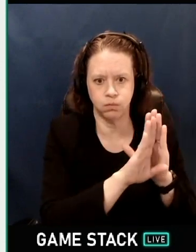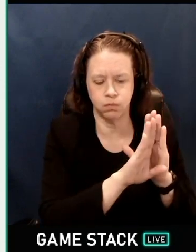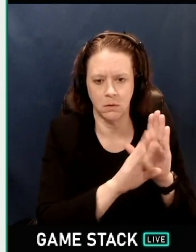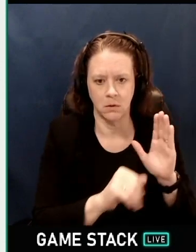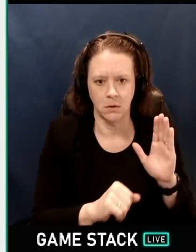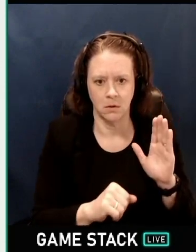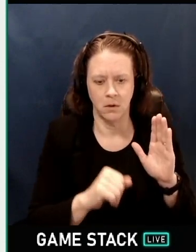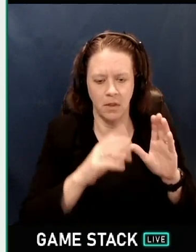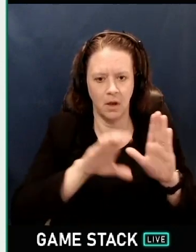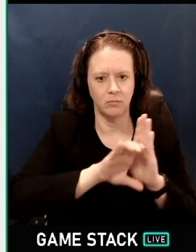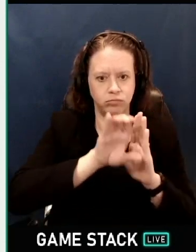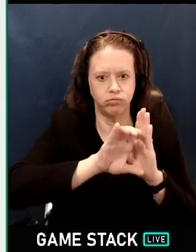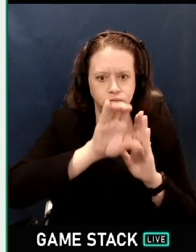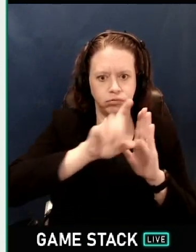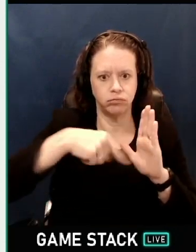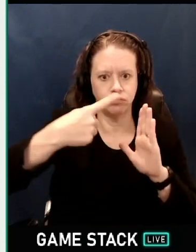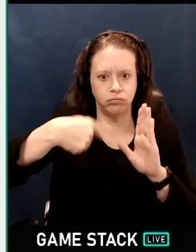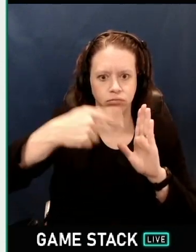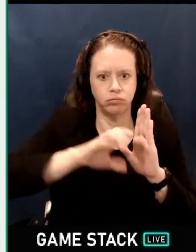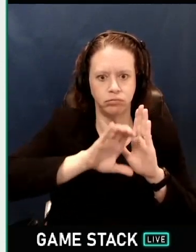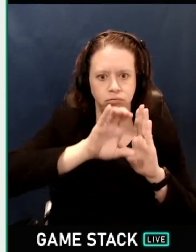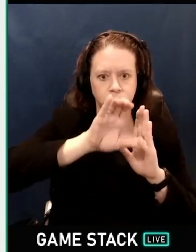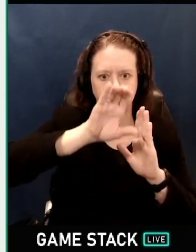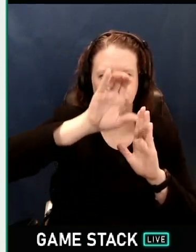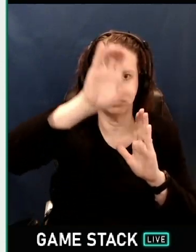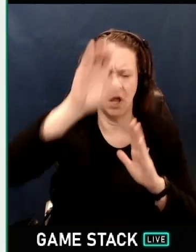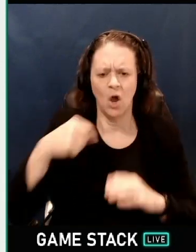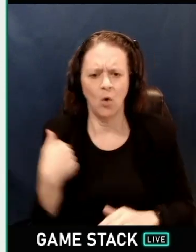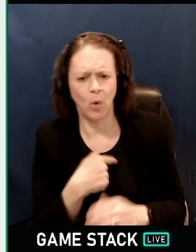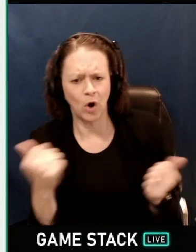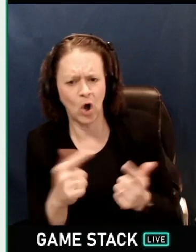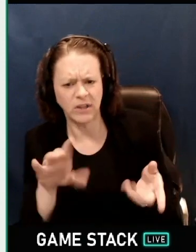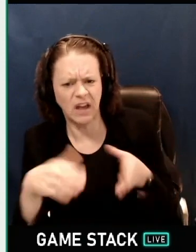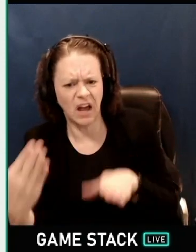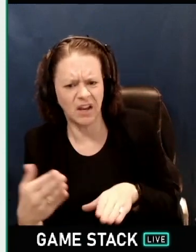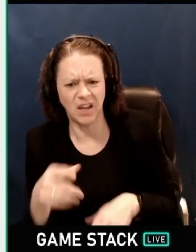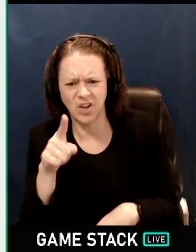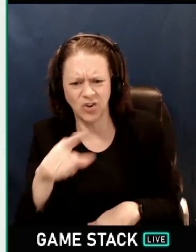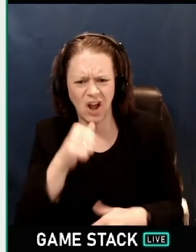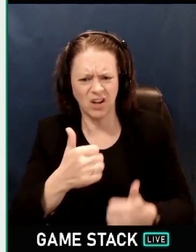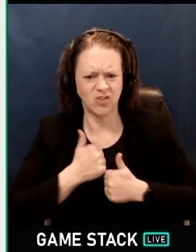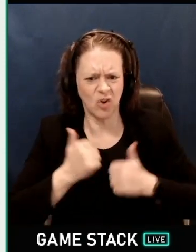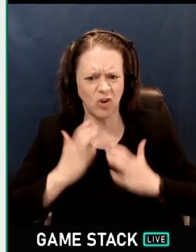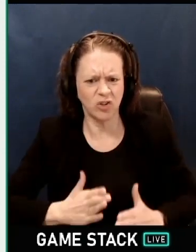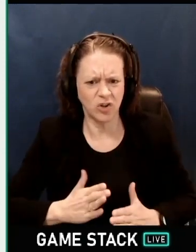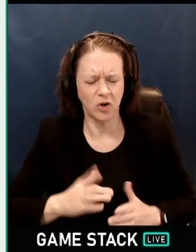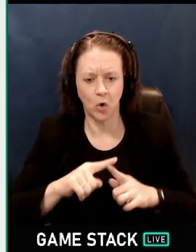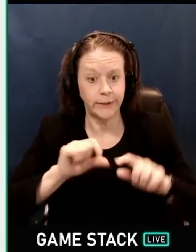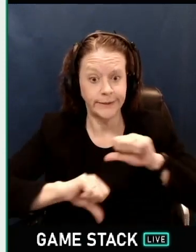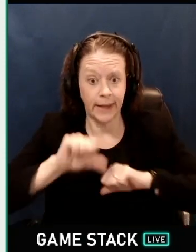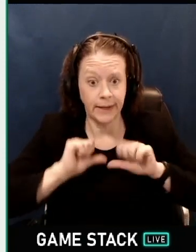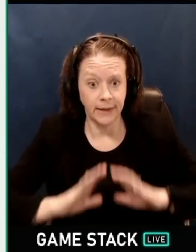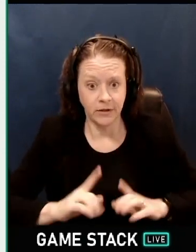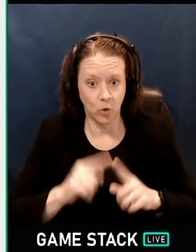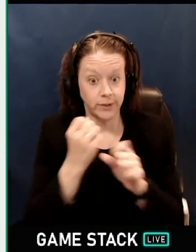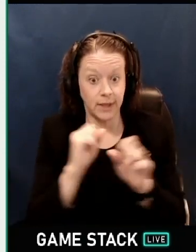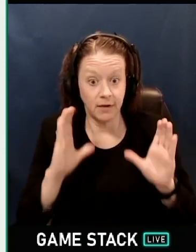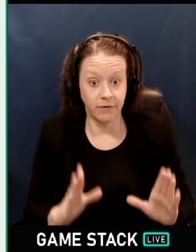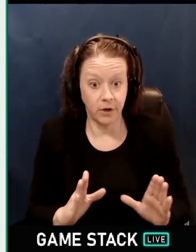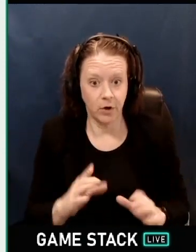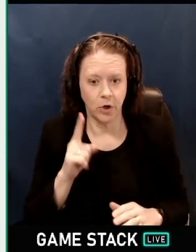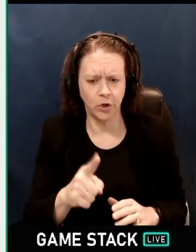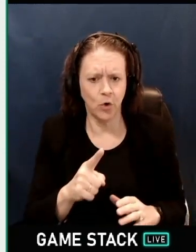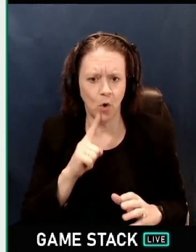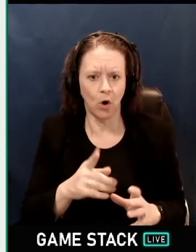We're all dying. And you're not a soldier, a scientist, or a savior. You are fuel for this machine. That's all.